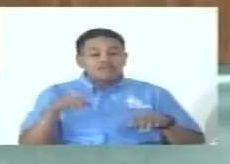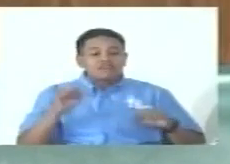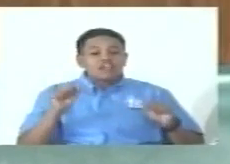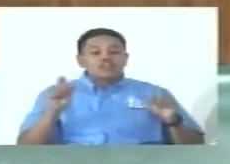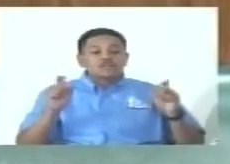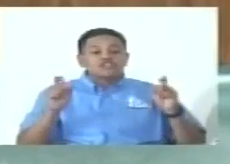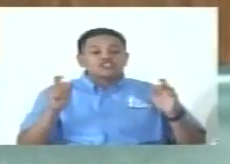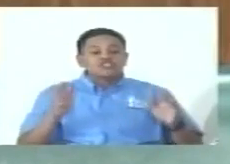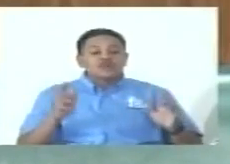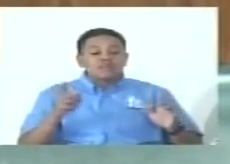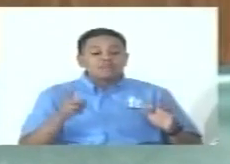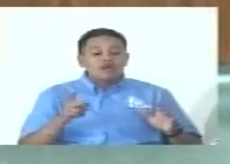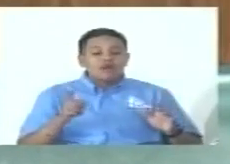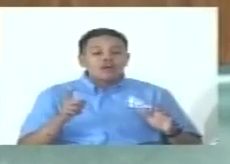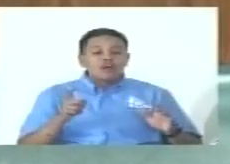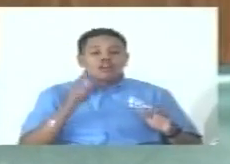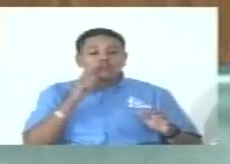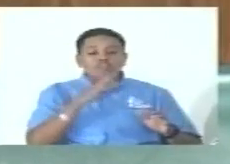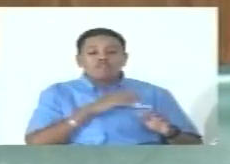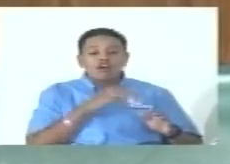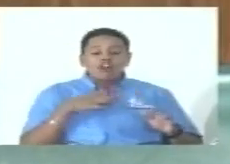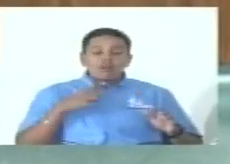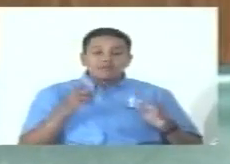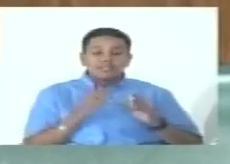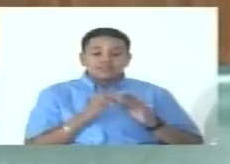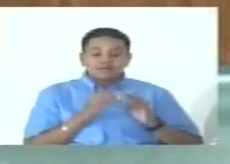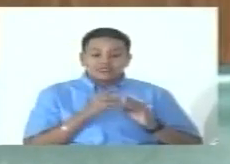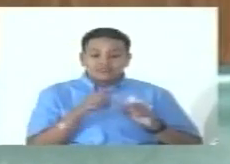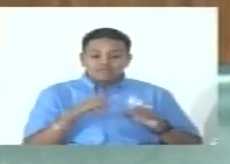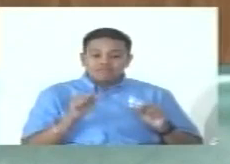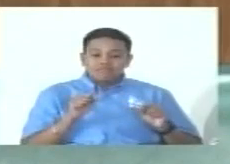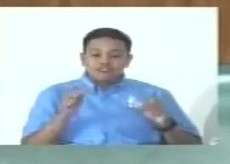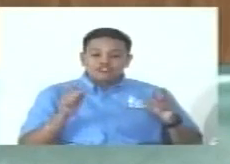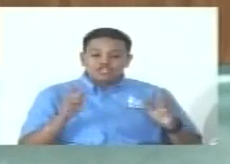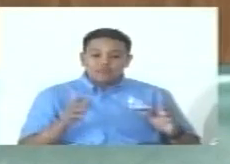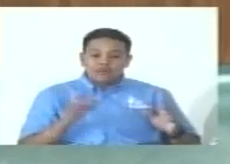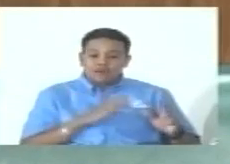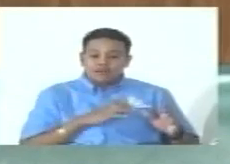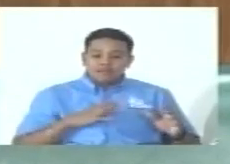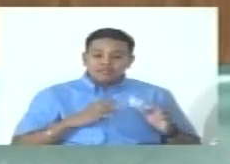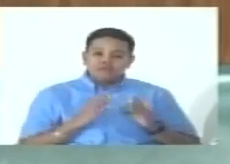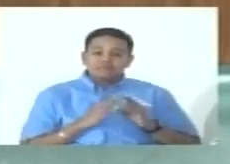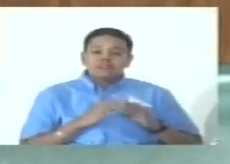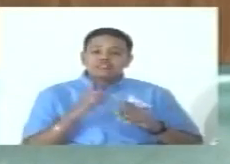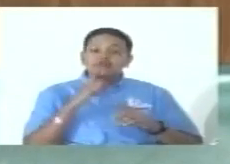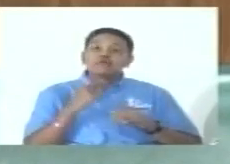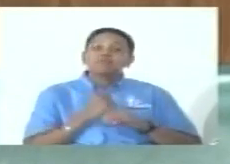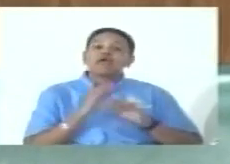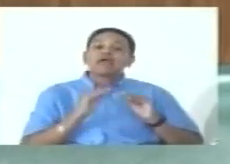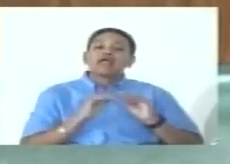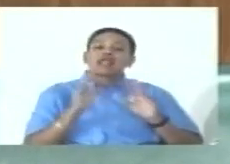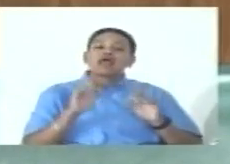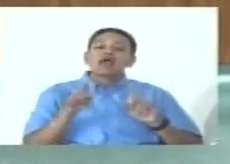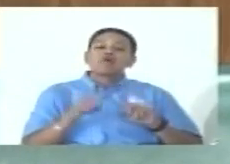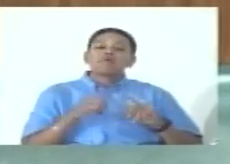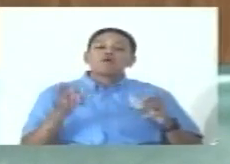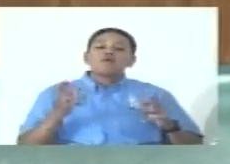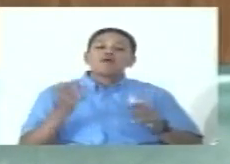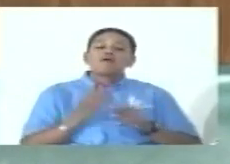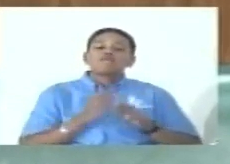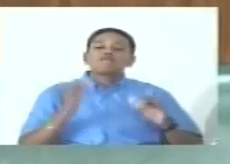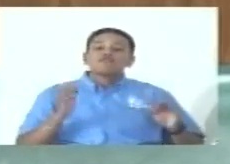chairman of a committee meeting. And he was making it clear about freedom